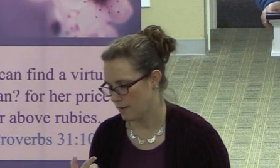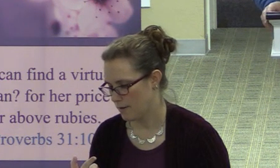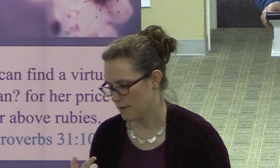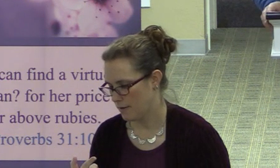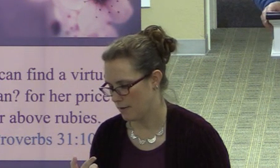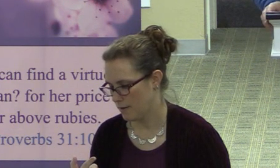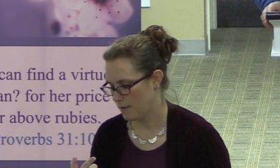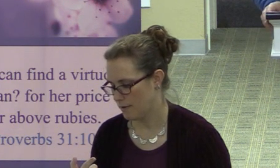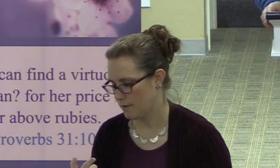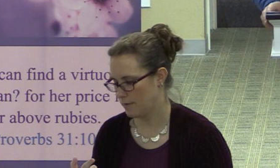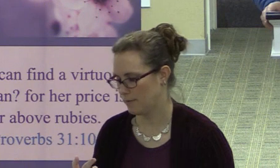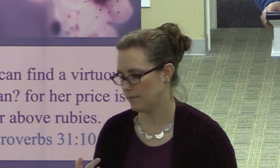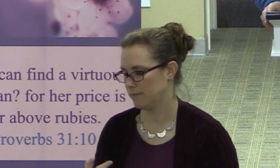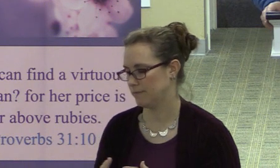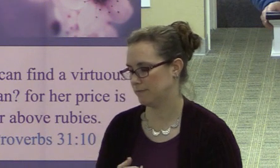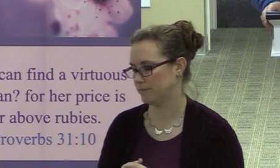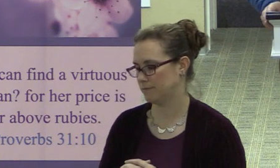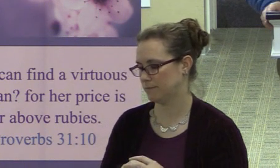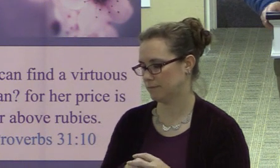were divided.